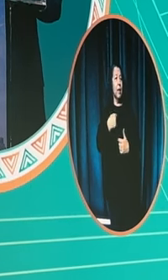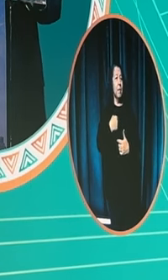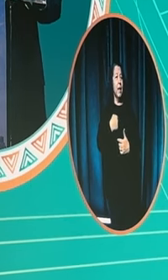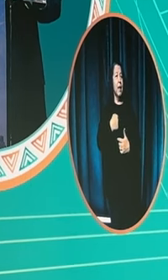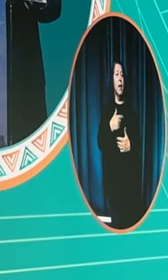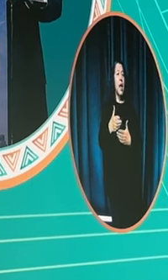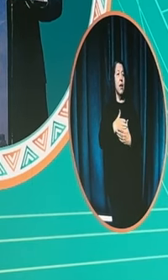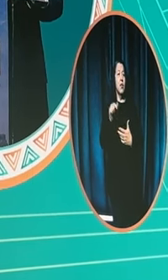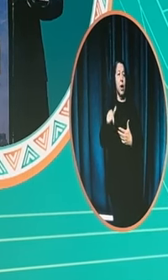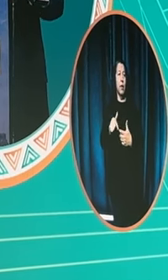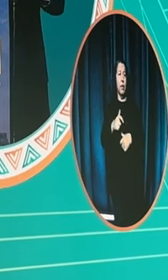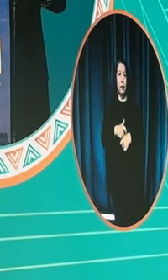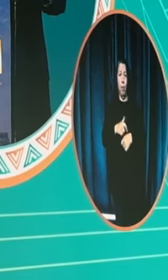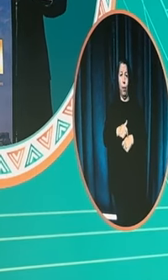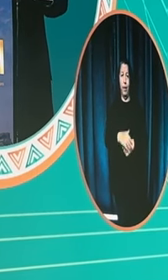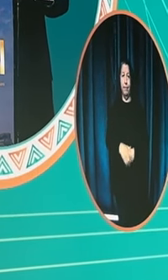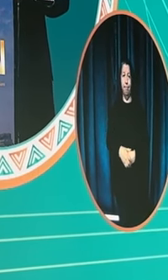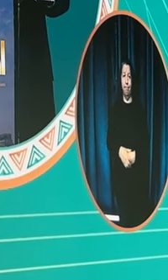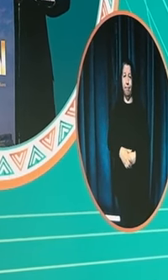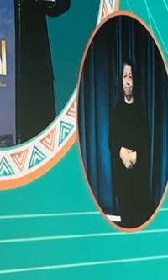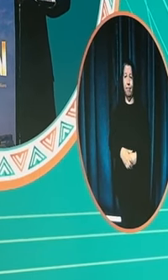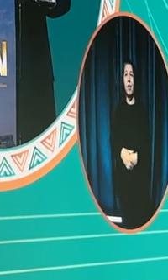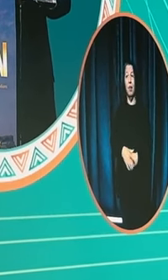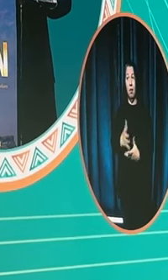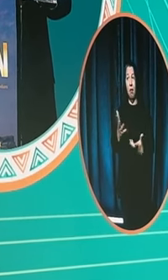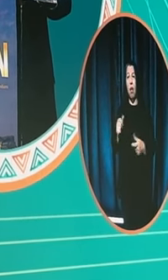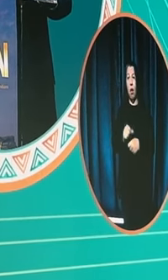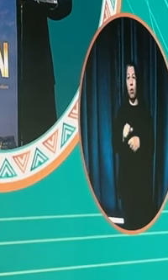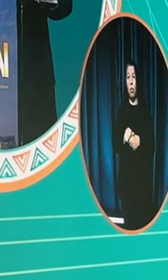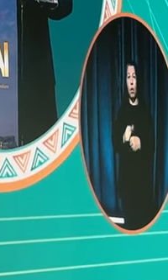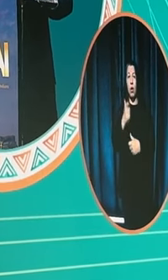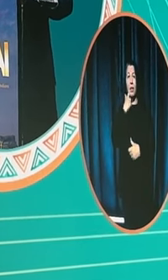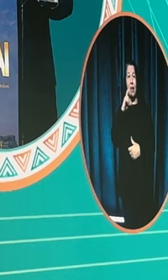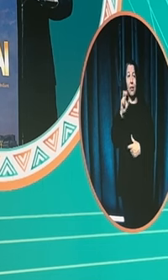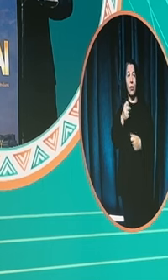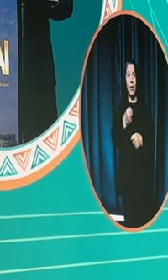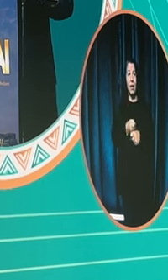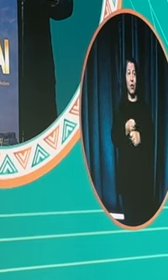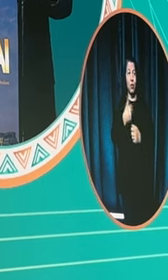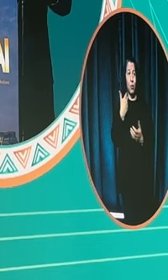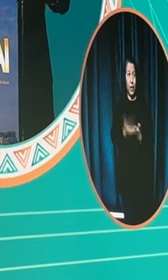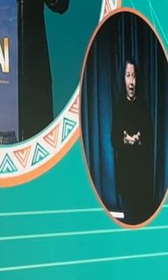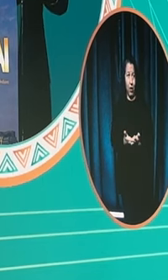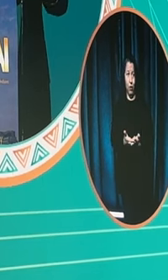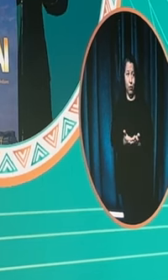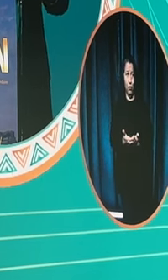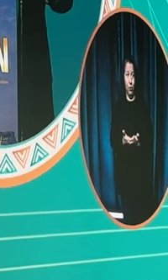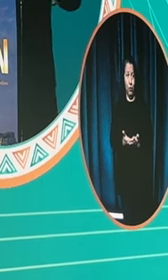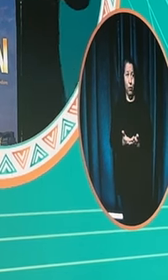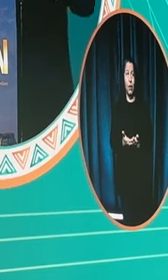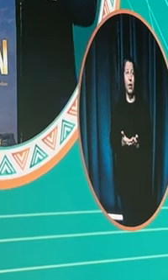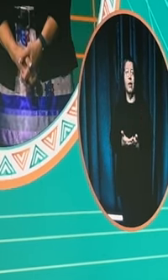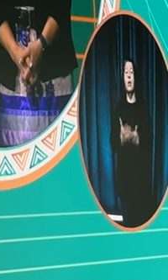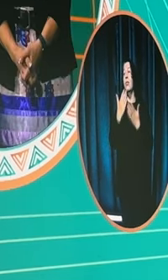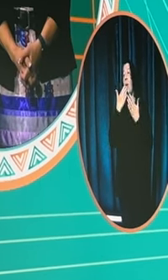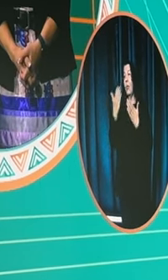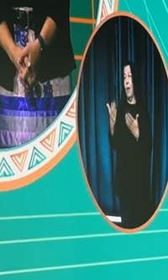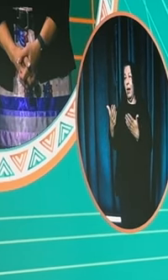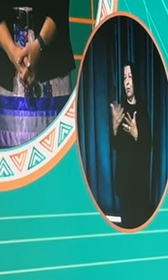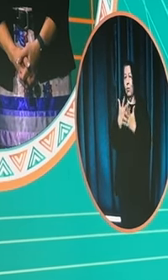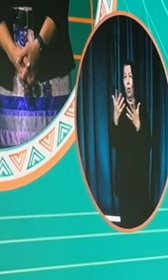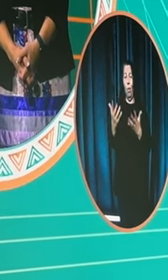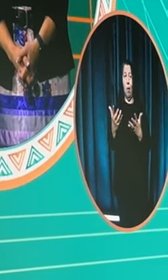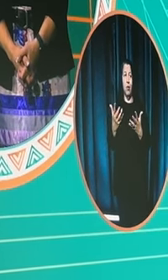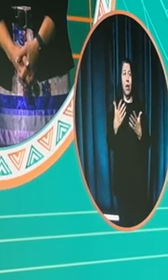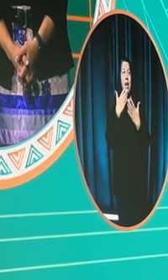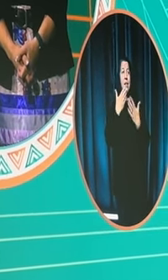because it's been a lot of work over the last 30 years getting here. And so thank you so much.